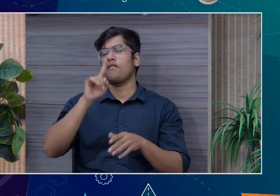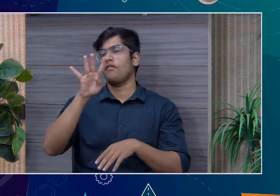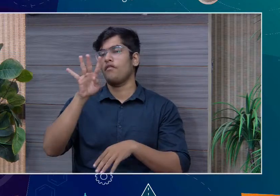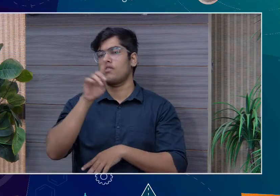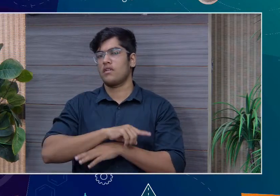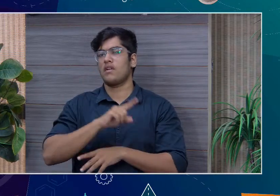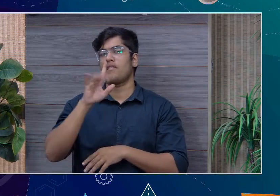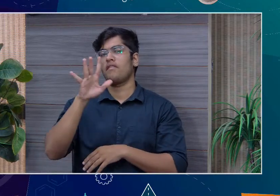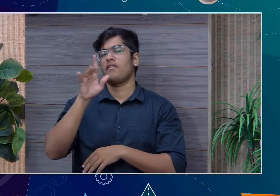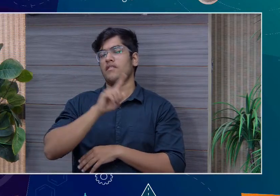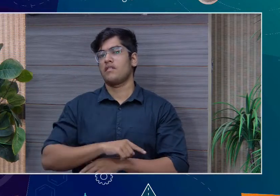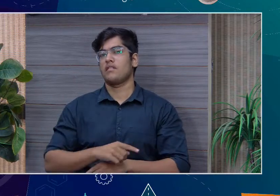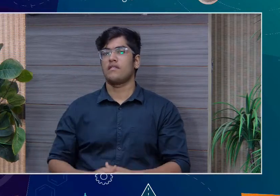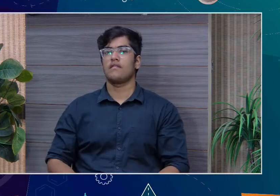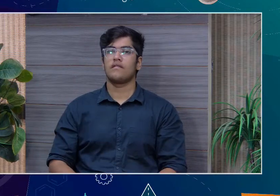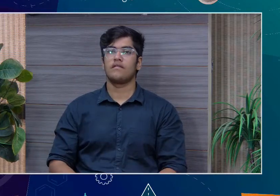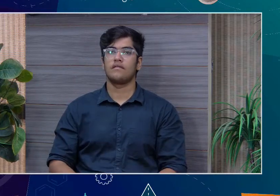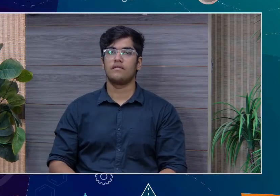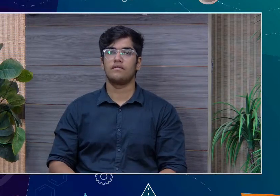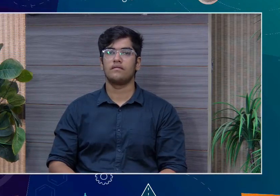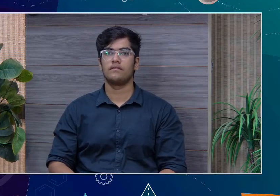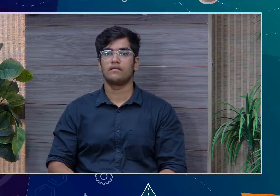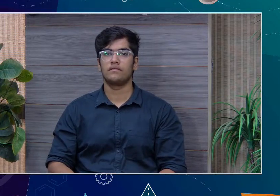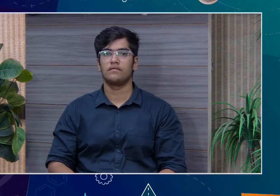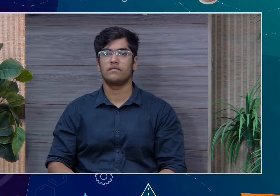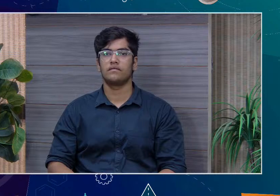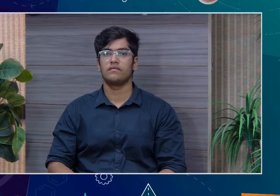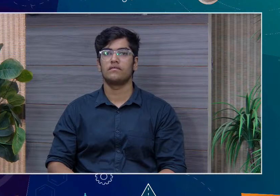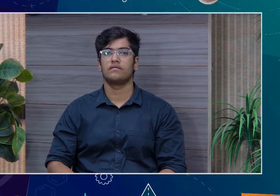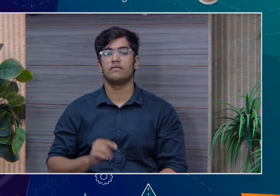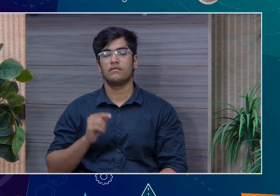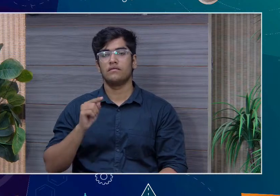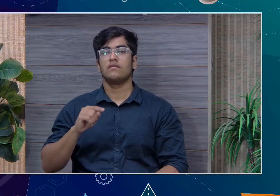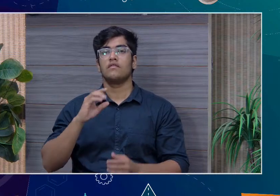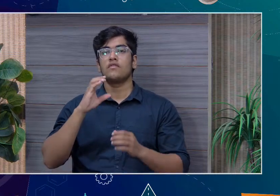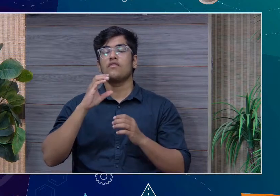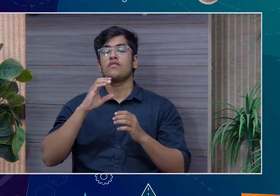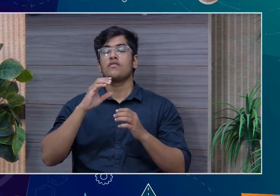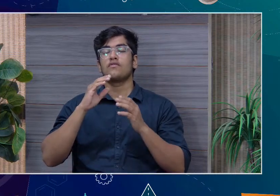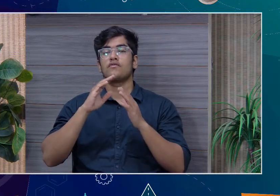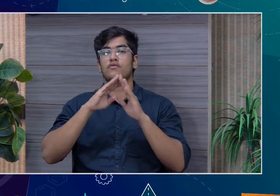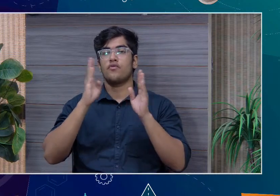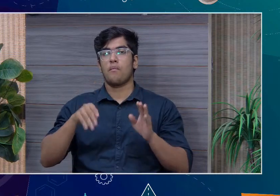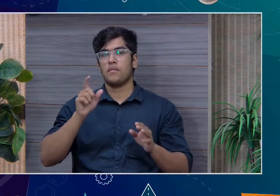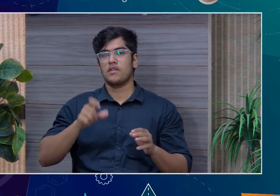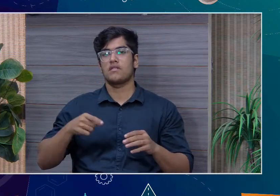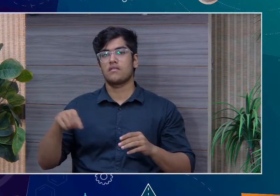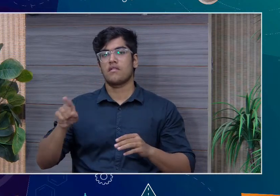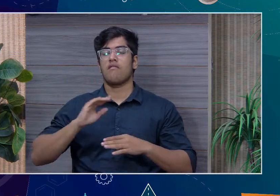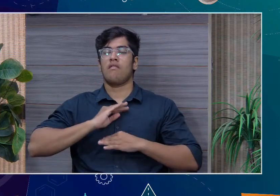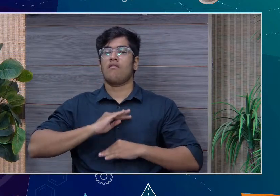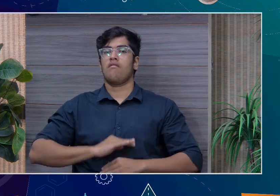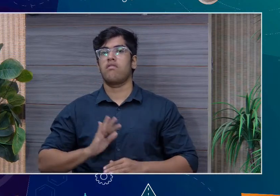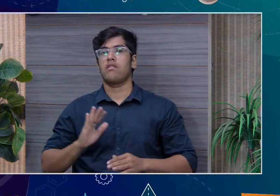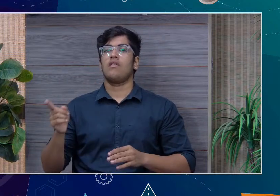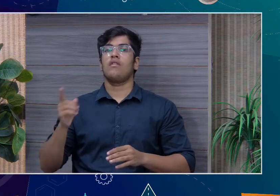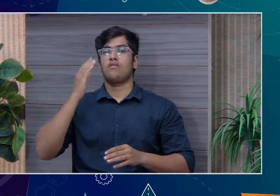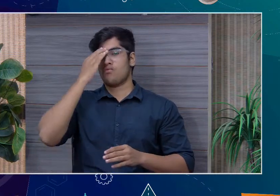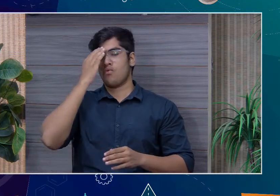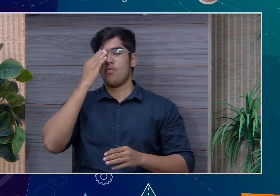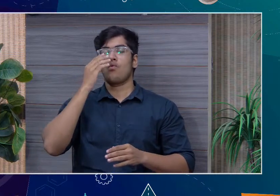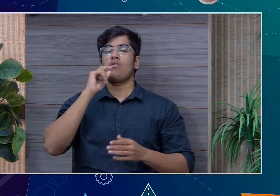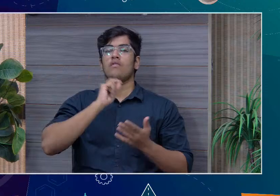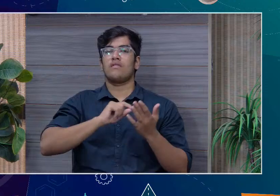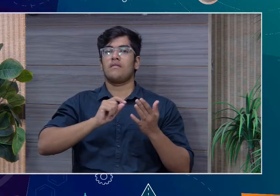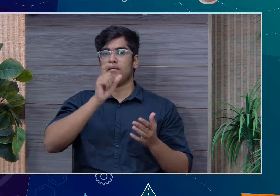told him that he will take the shoes after a fortnight, the shopkeeper was also a little relieved, as the author realized